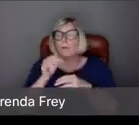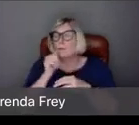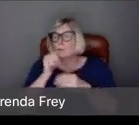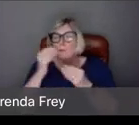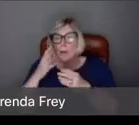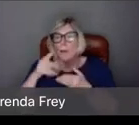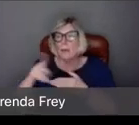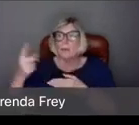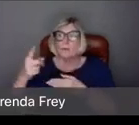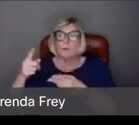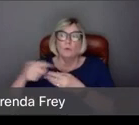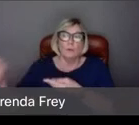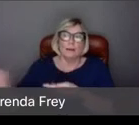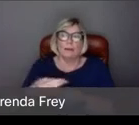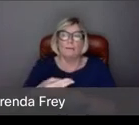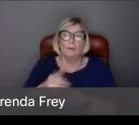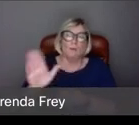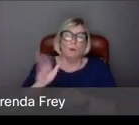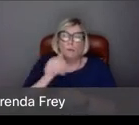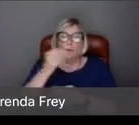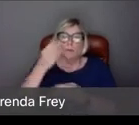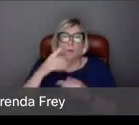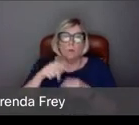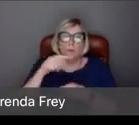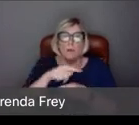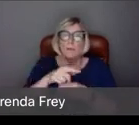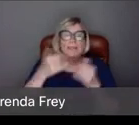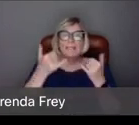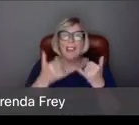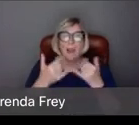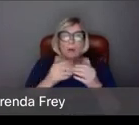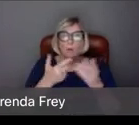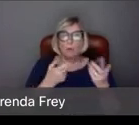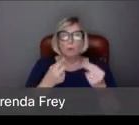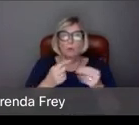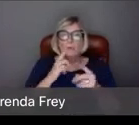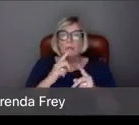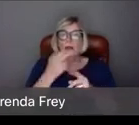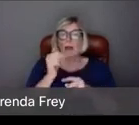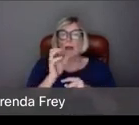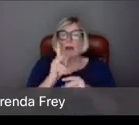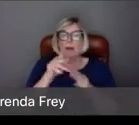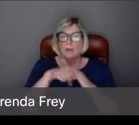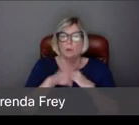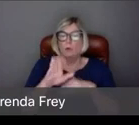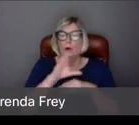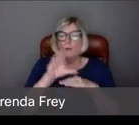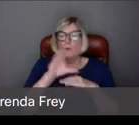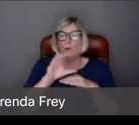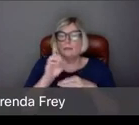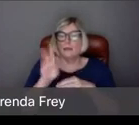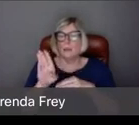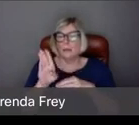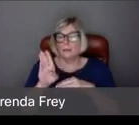give them your information. The biggest way they do it now is hacking into computer databases. And they can also